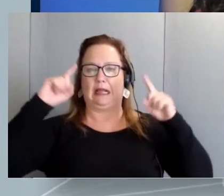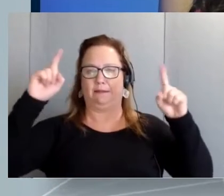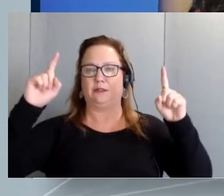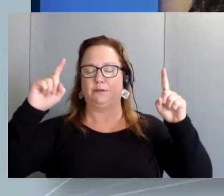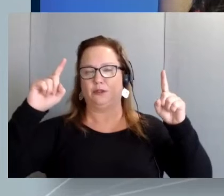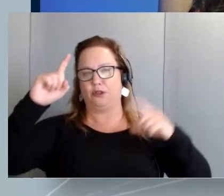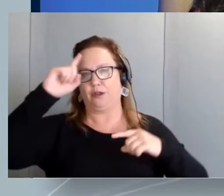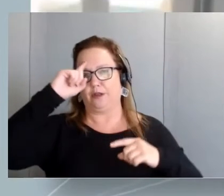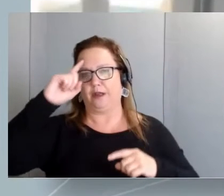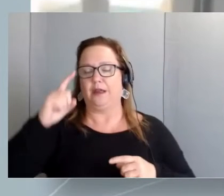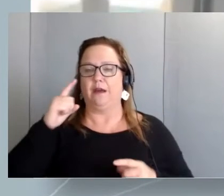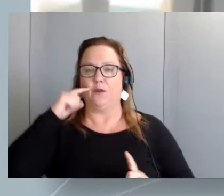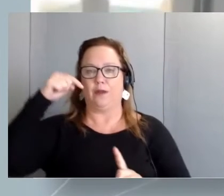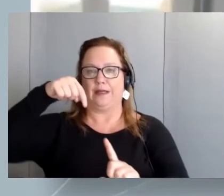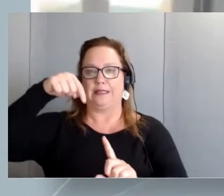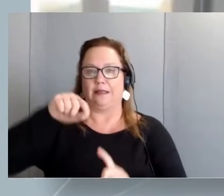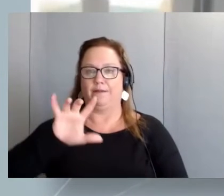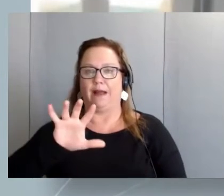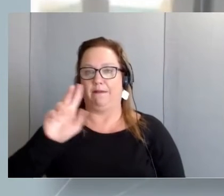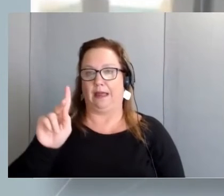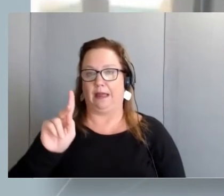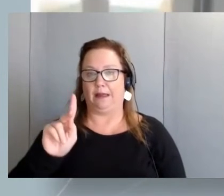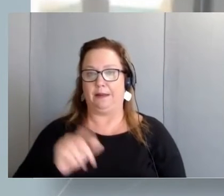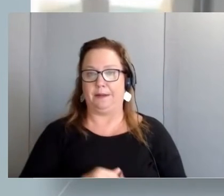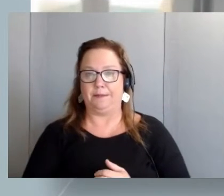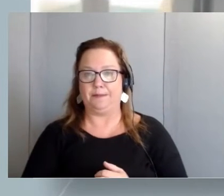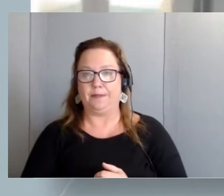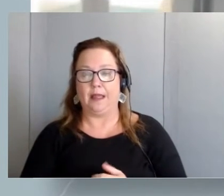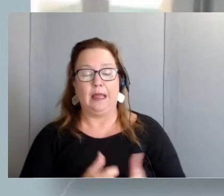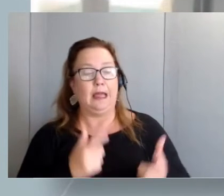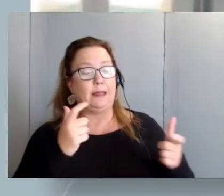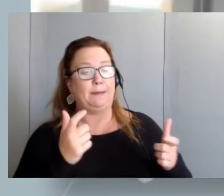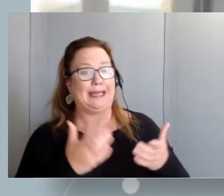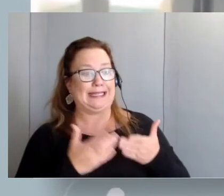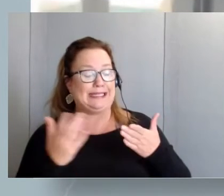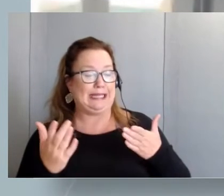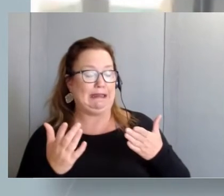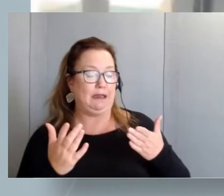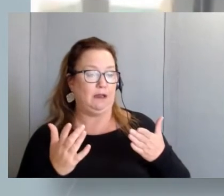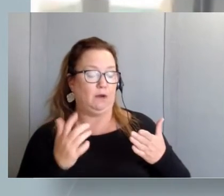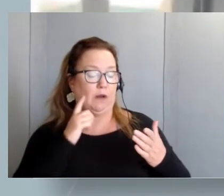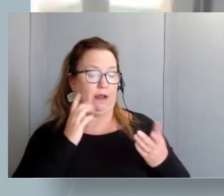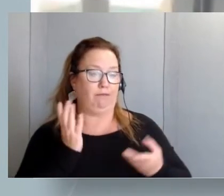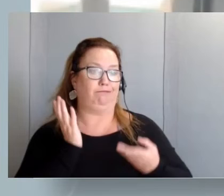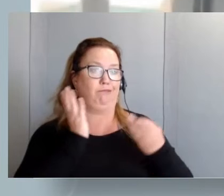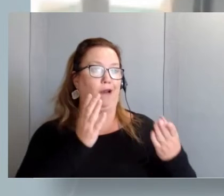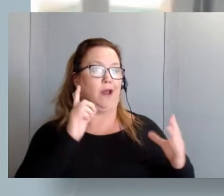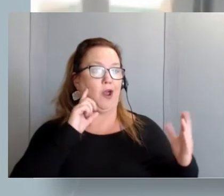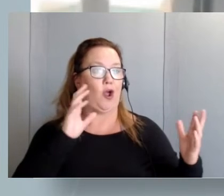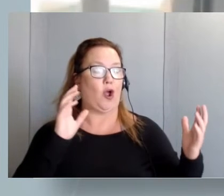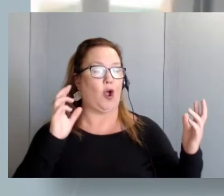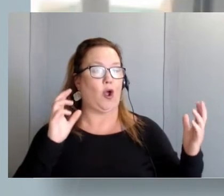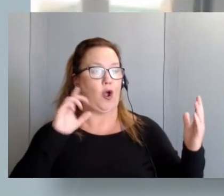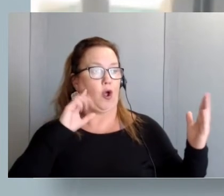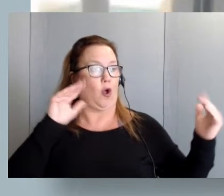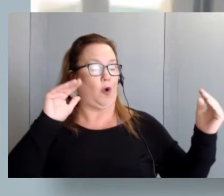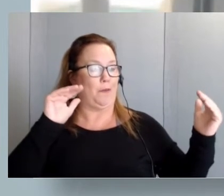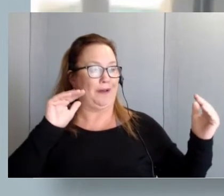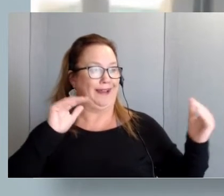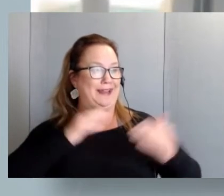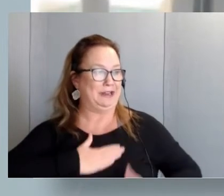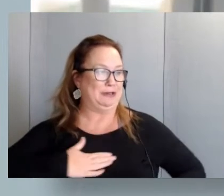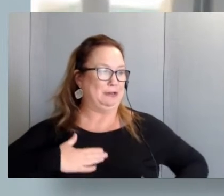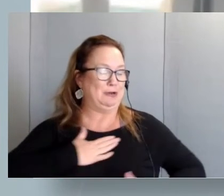Head for the Cure? The biggest thing is that we have brought hope through a very joyous experience